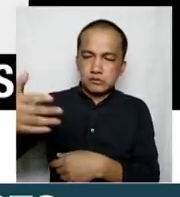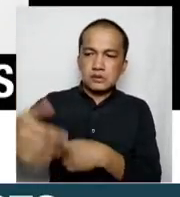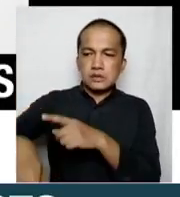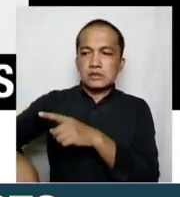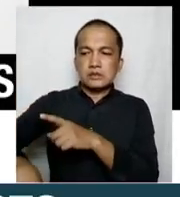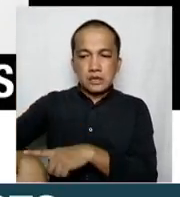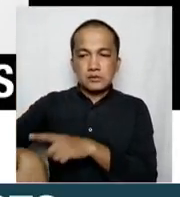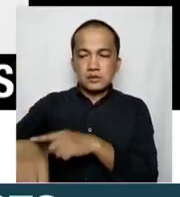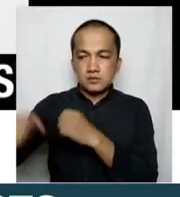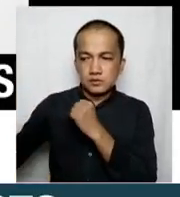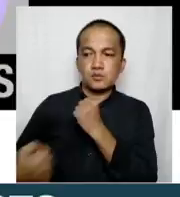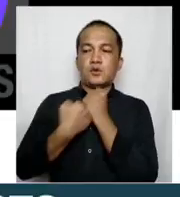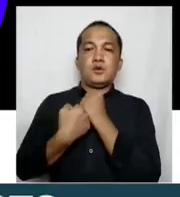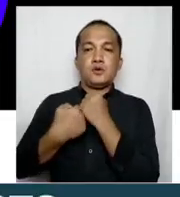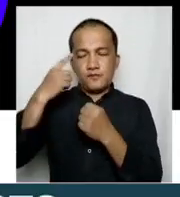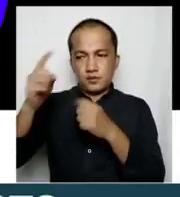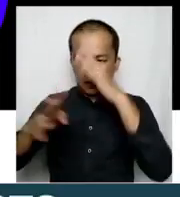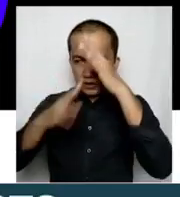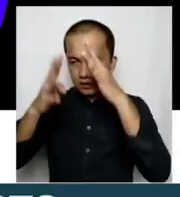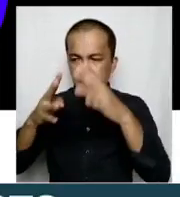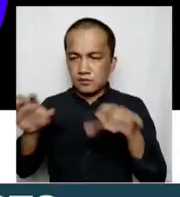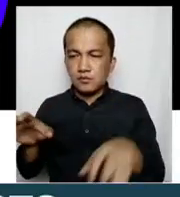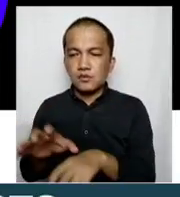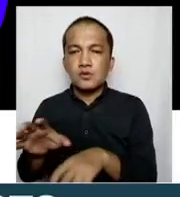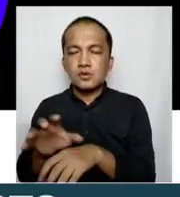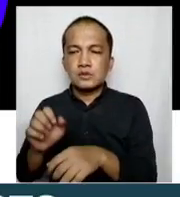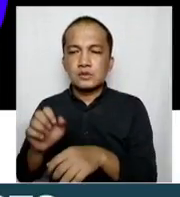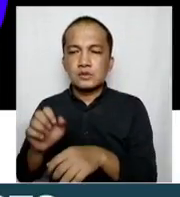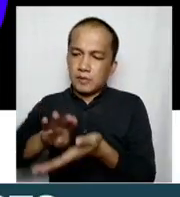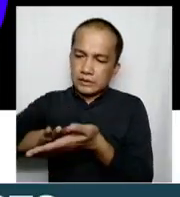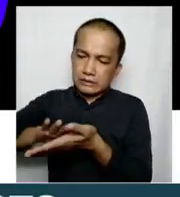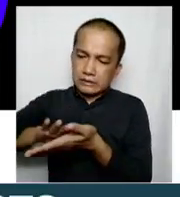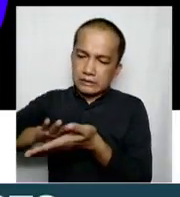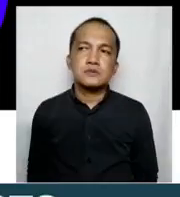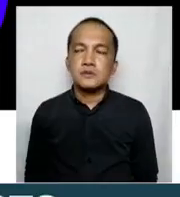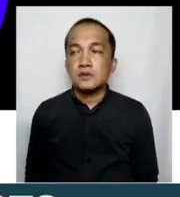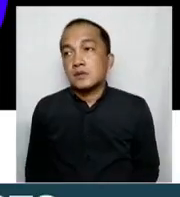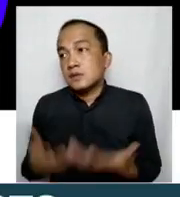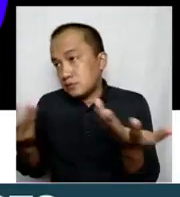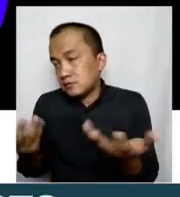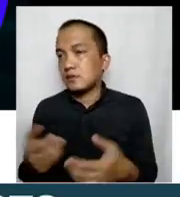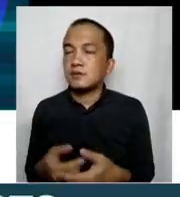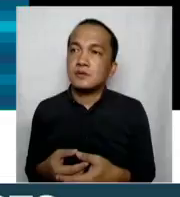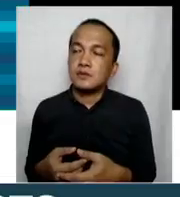for creative workers who stand to be displaced. So ayun, so going